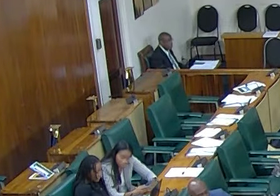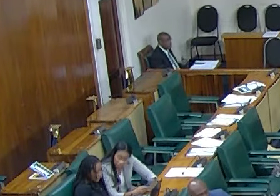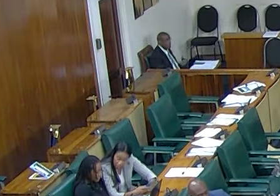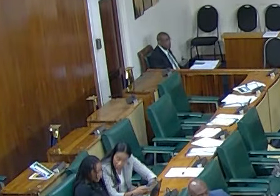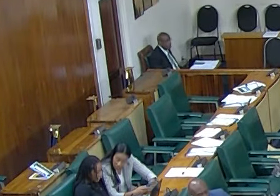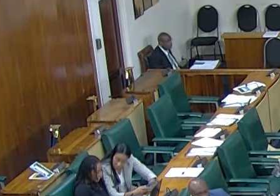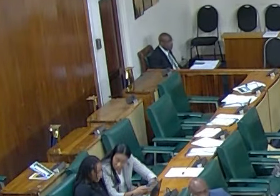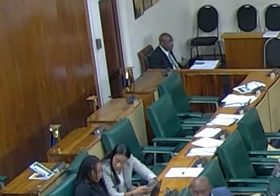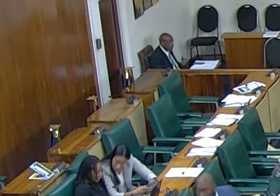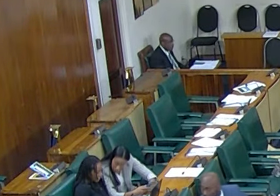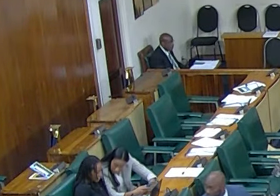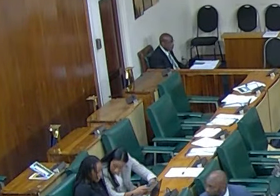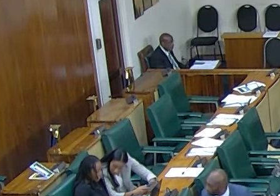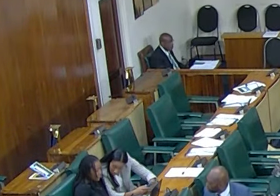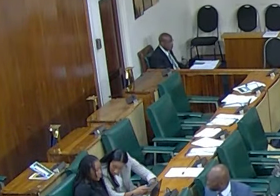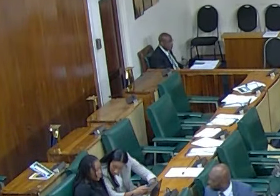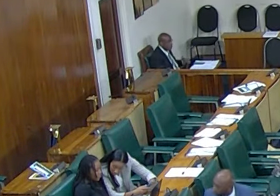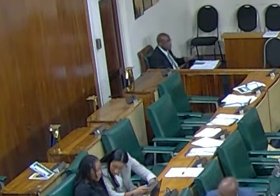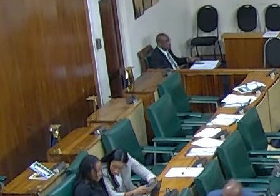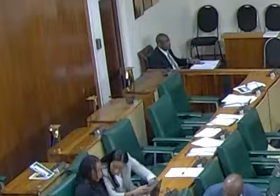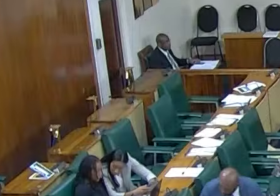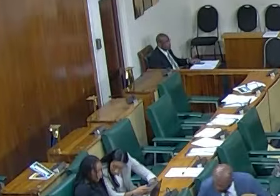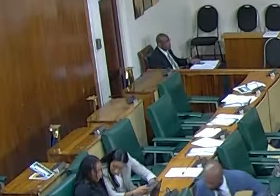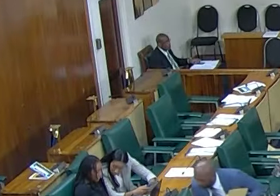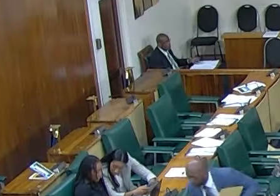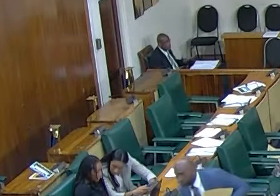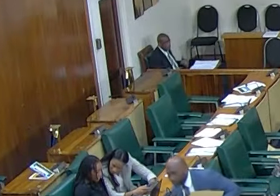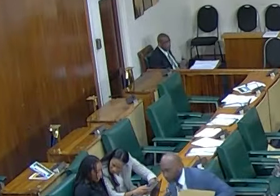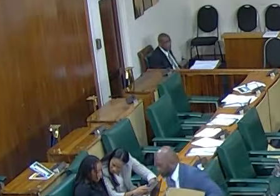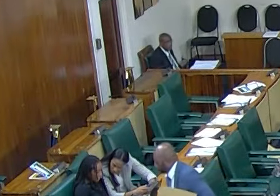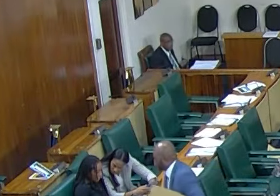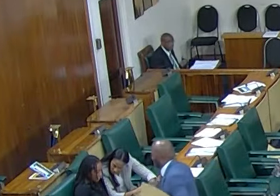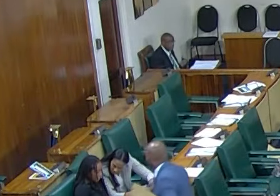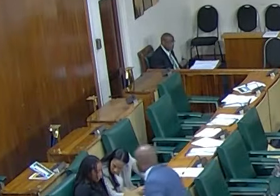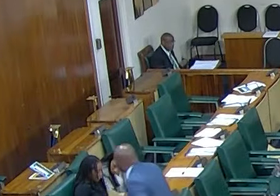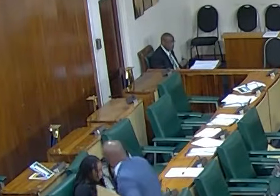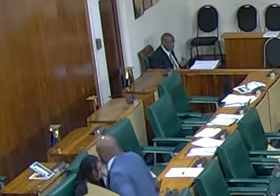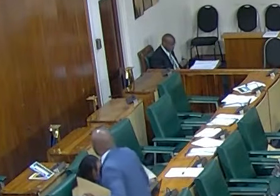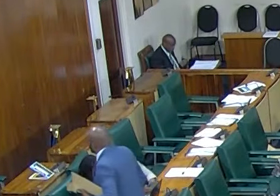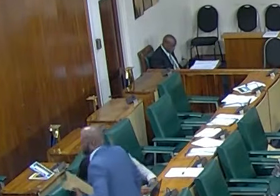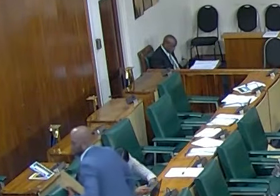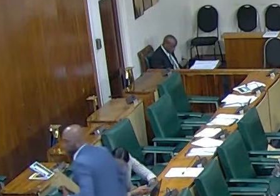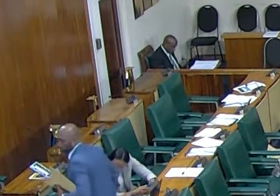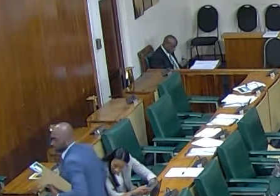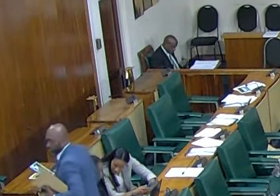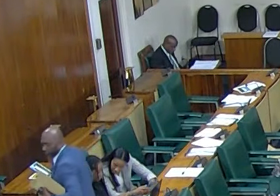A member from St. Elizabeth North Eastern.